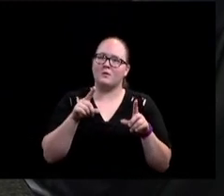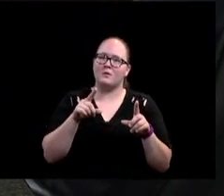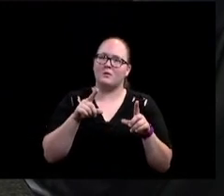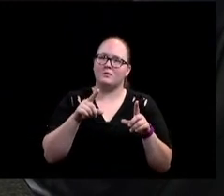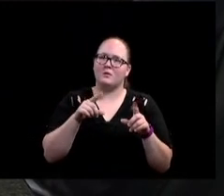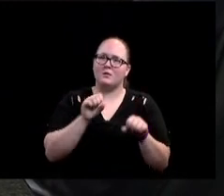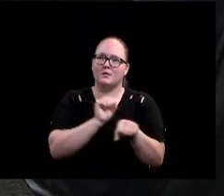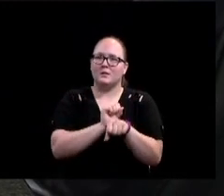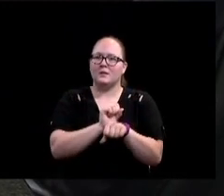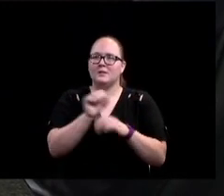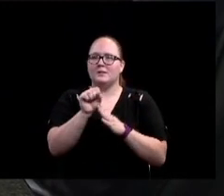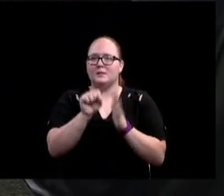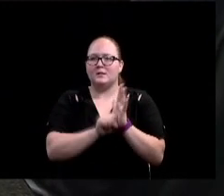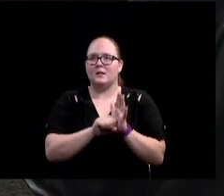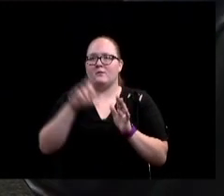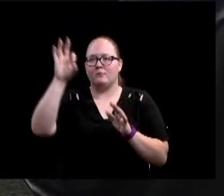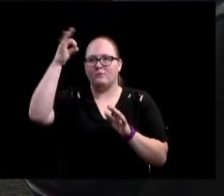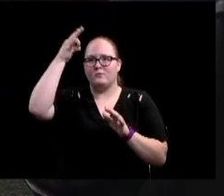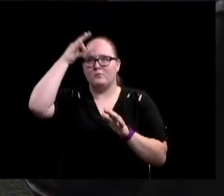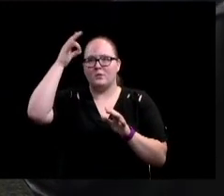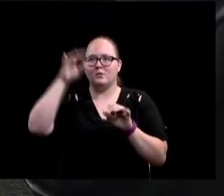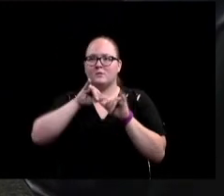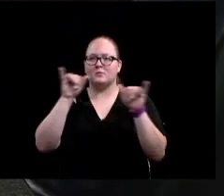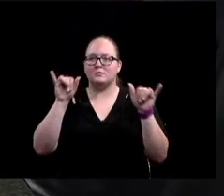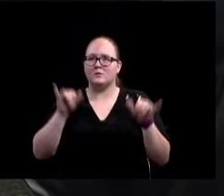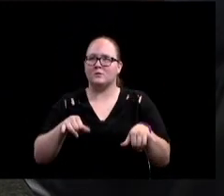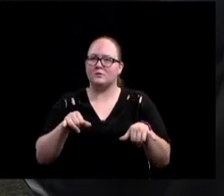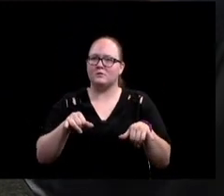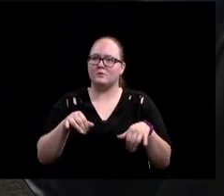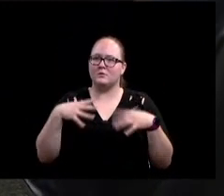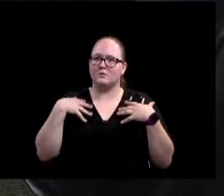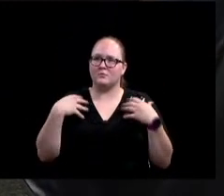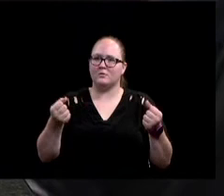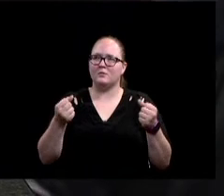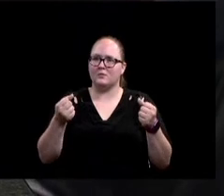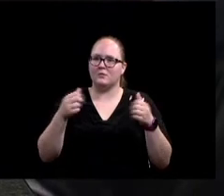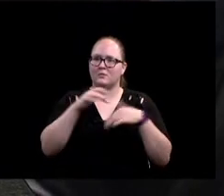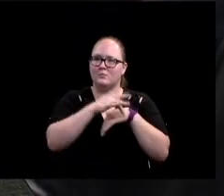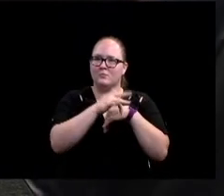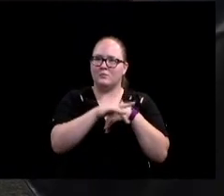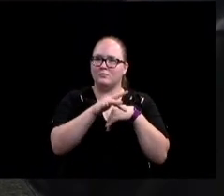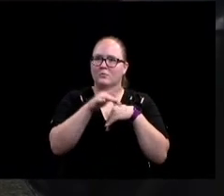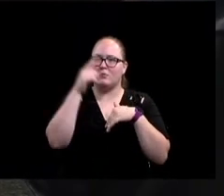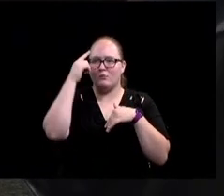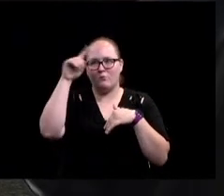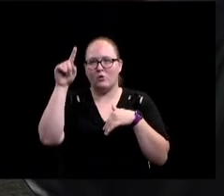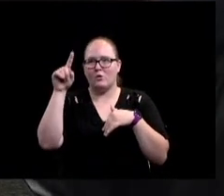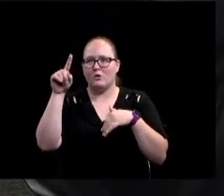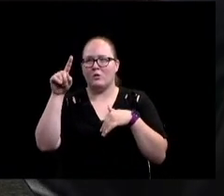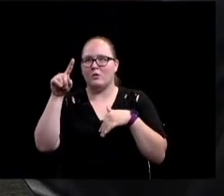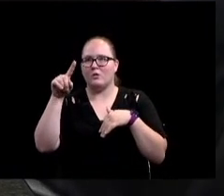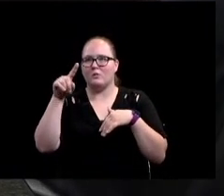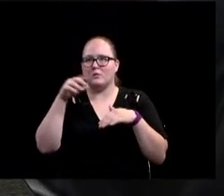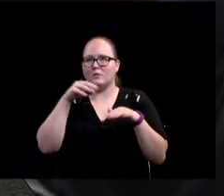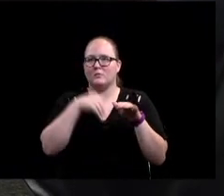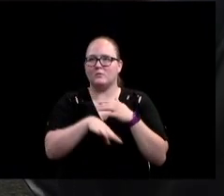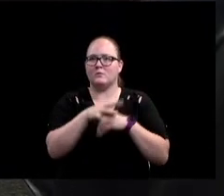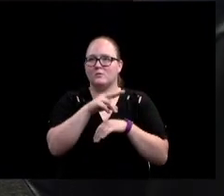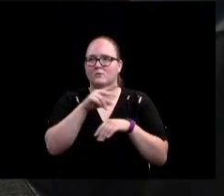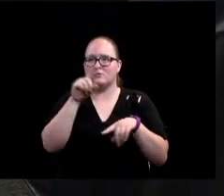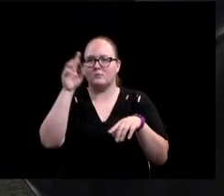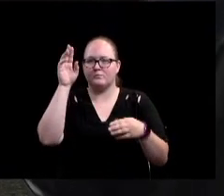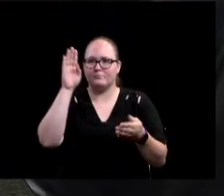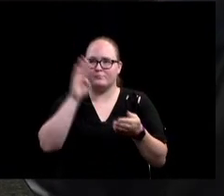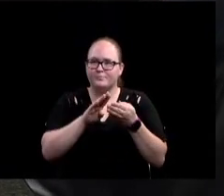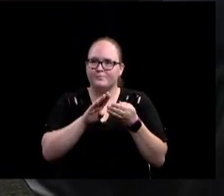number of beds available for these mental health consumers that get into crisis year after year after year. And when nobody else